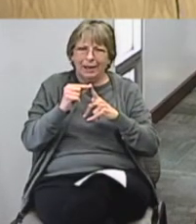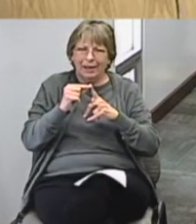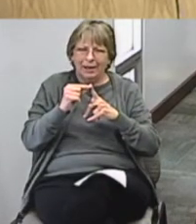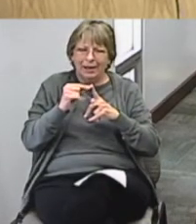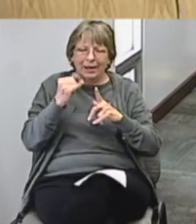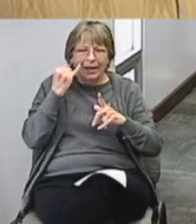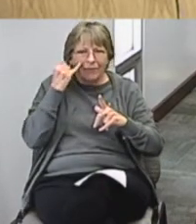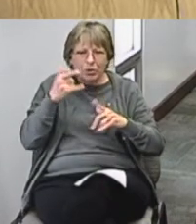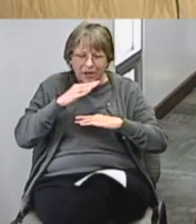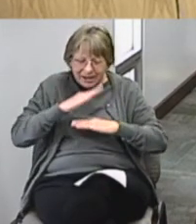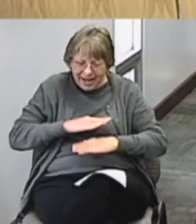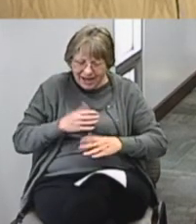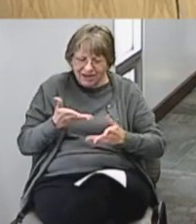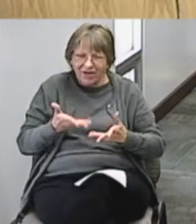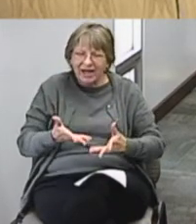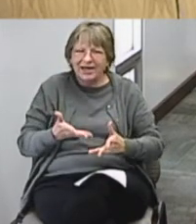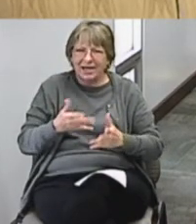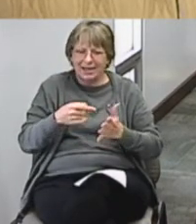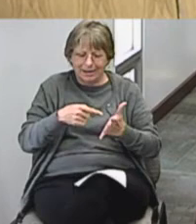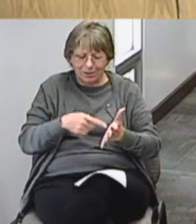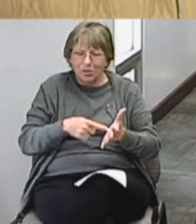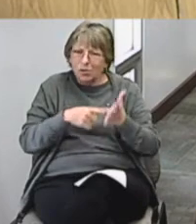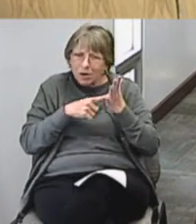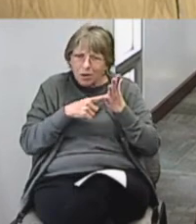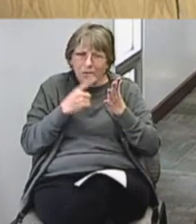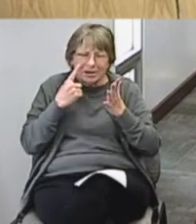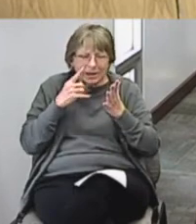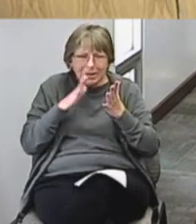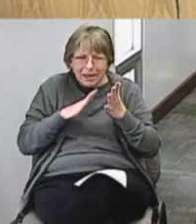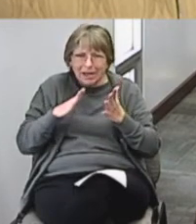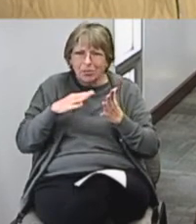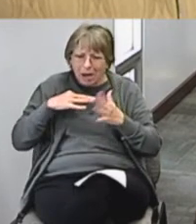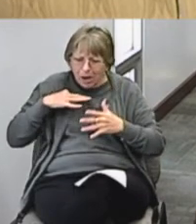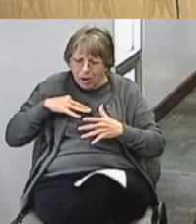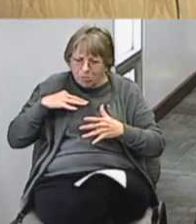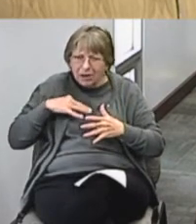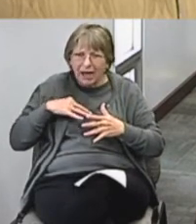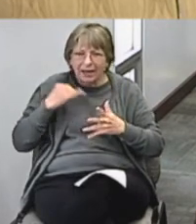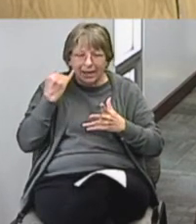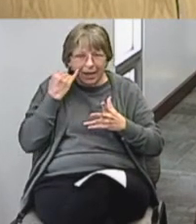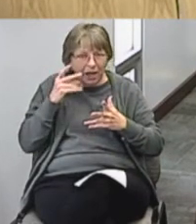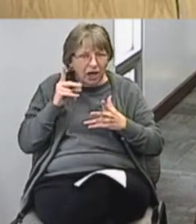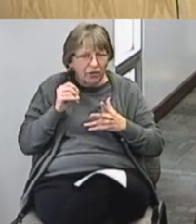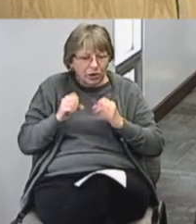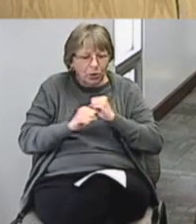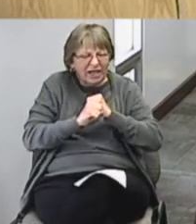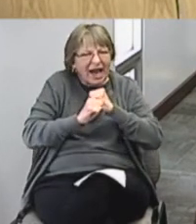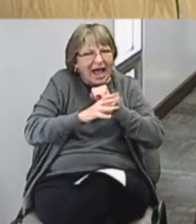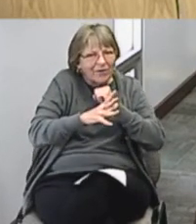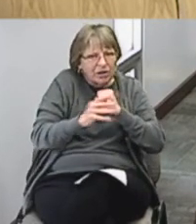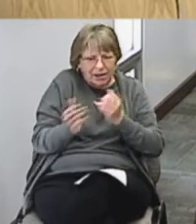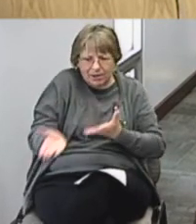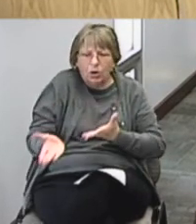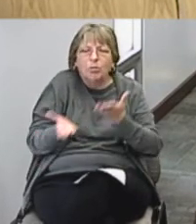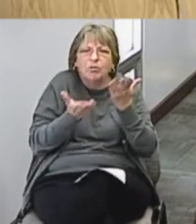meet this criteria, think about applying, if we do any advertising, so to speak, or